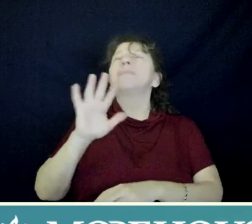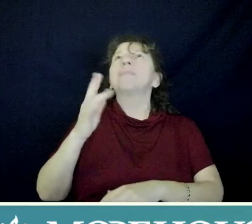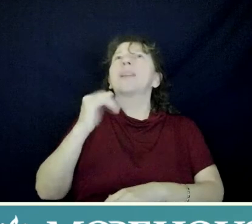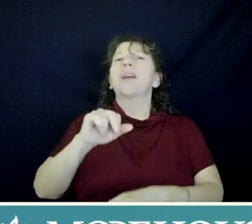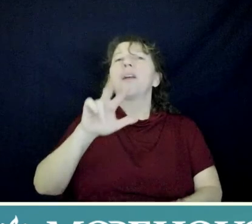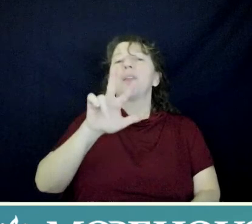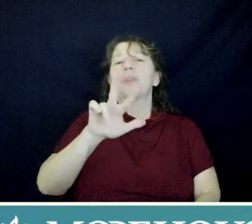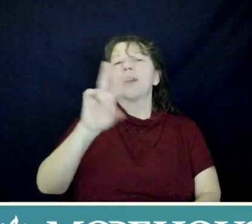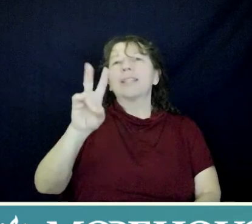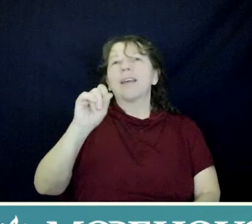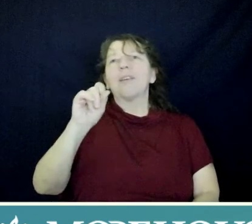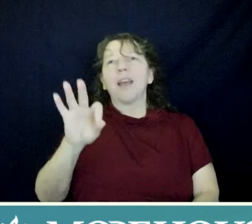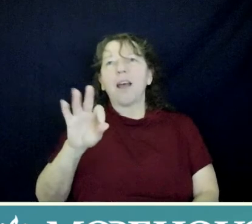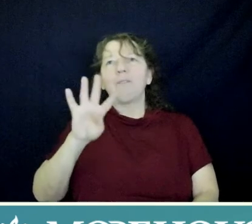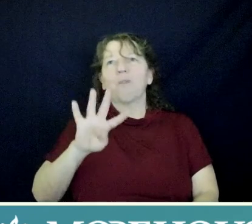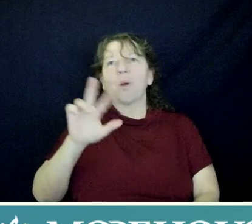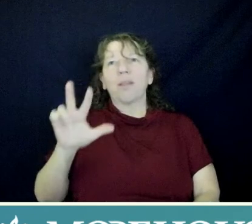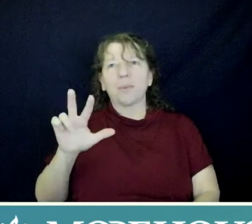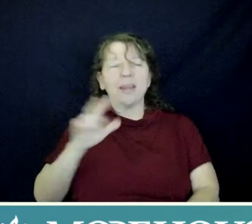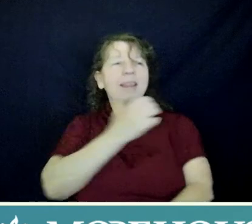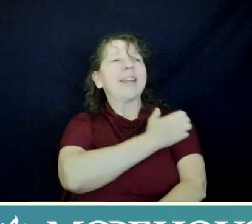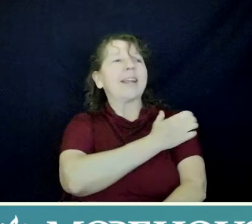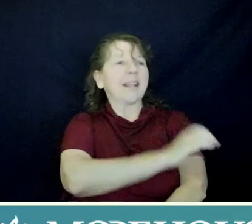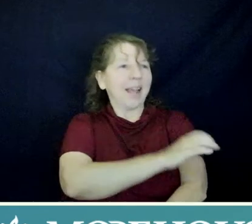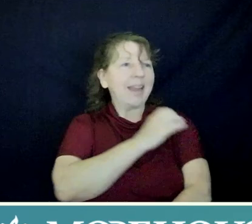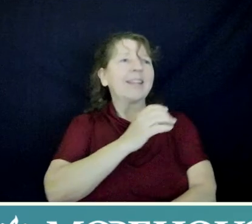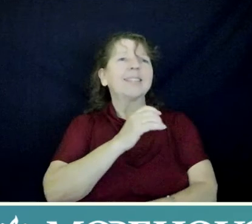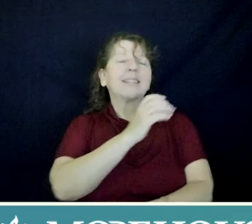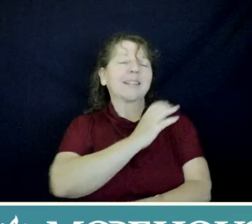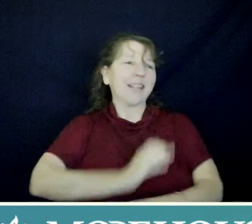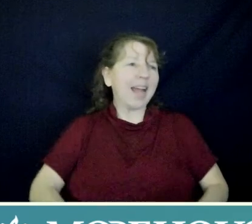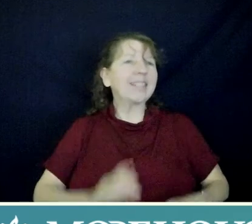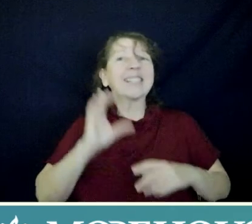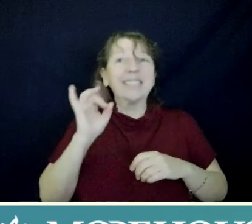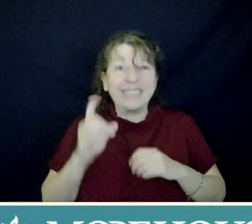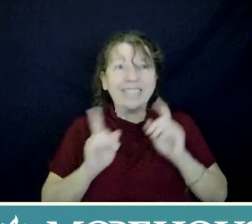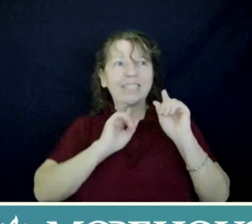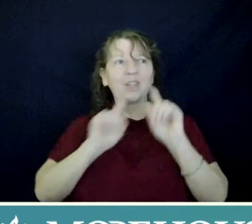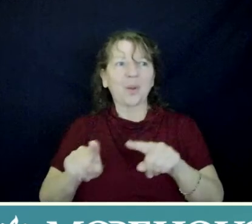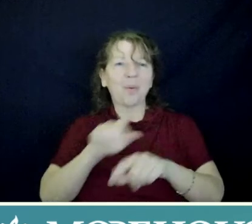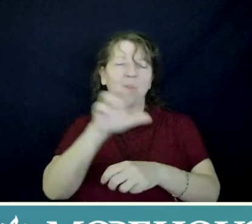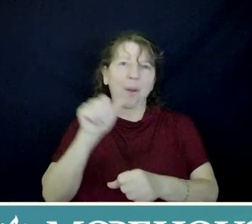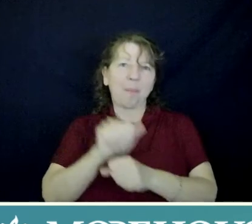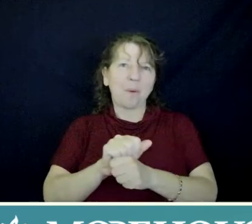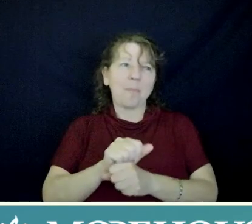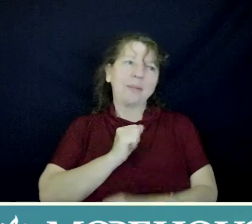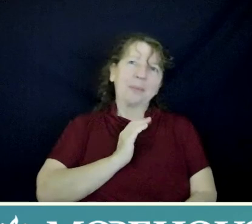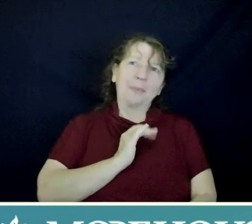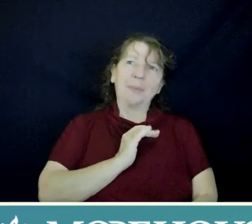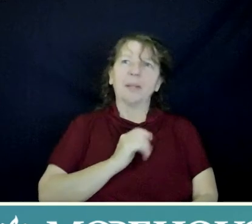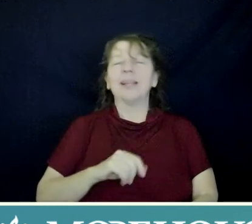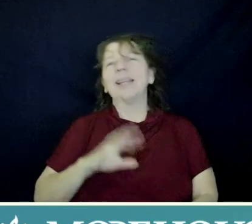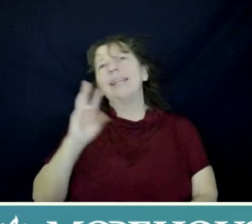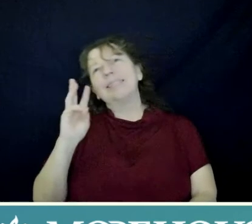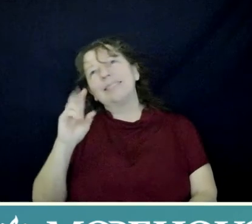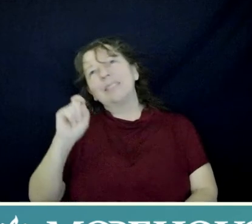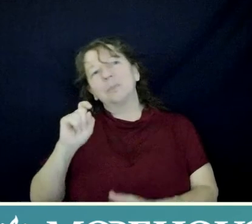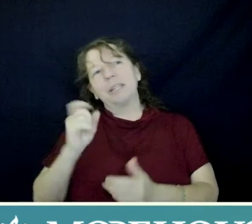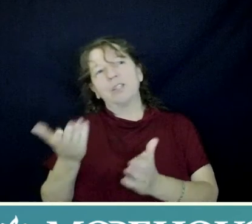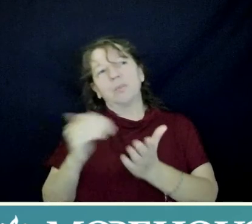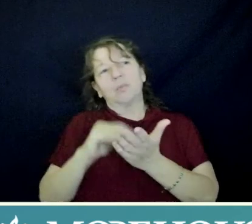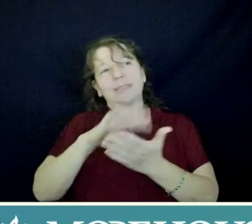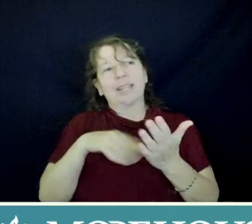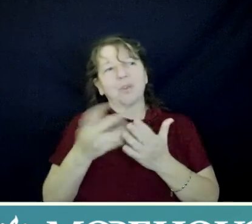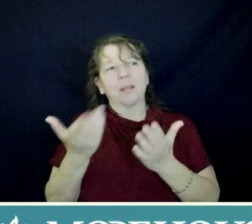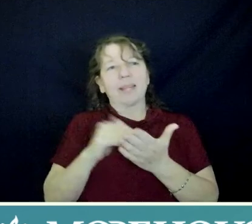out of 43 clients managed to meet that appointment, but 6 needed to be rescheduled. So overall, it's a